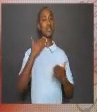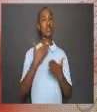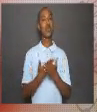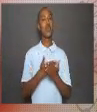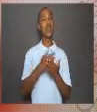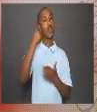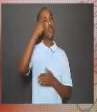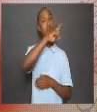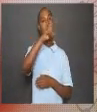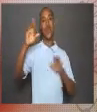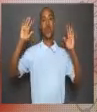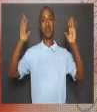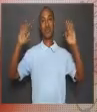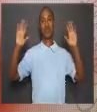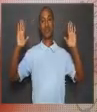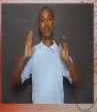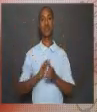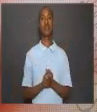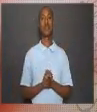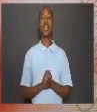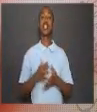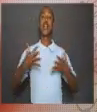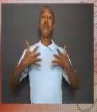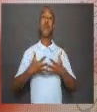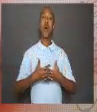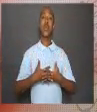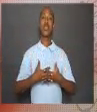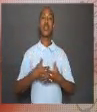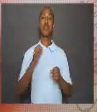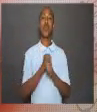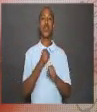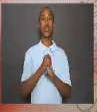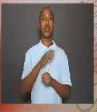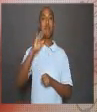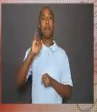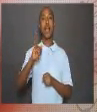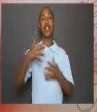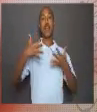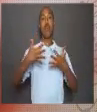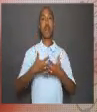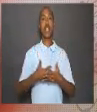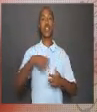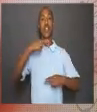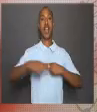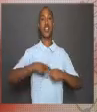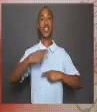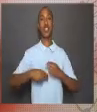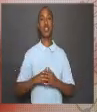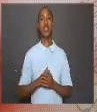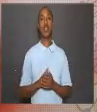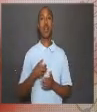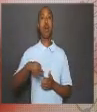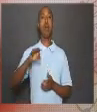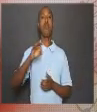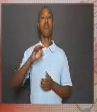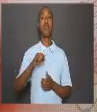Good for you. The compound produced by the combination reaction